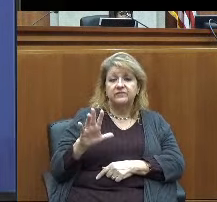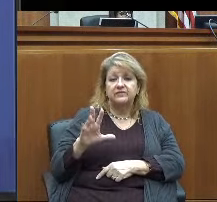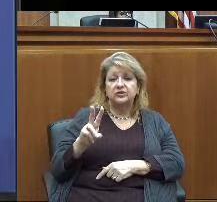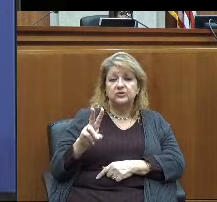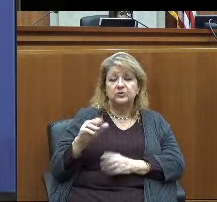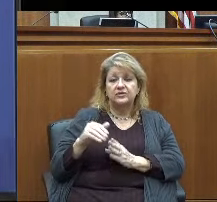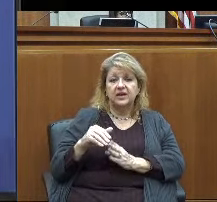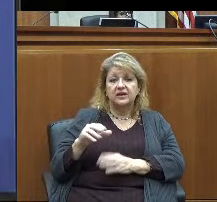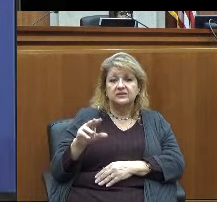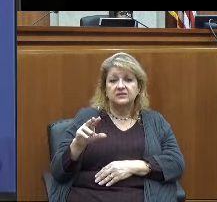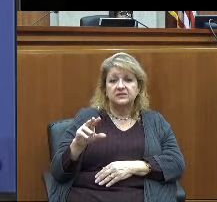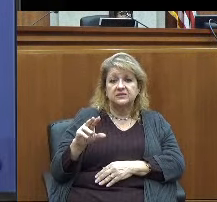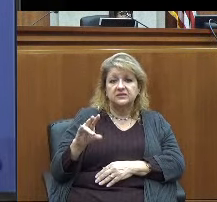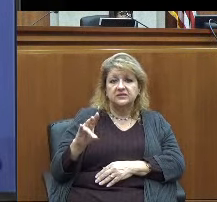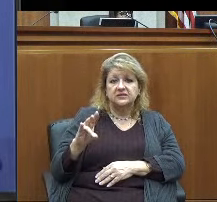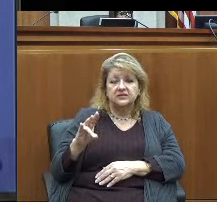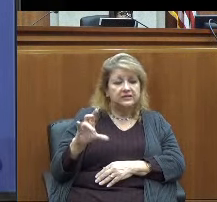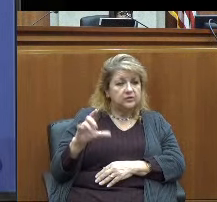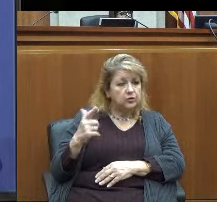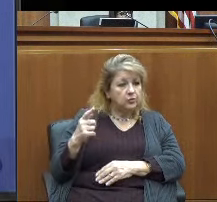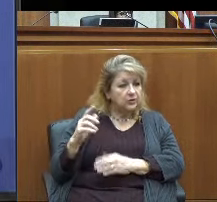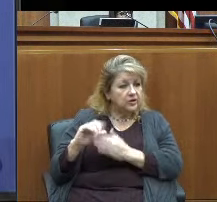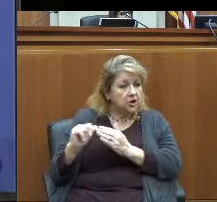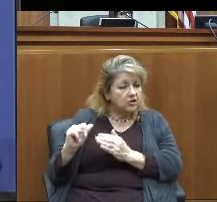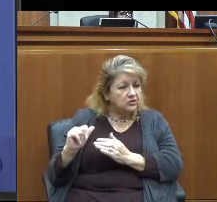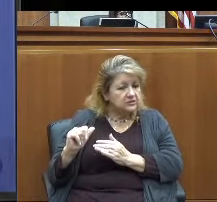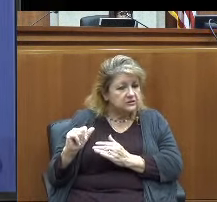$52,174 last year.